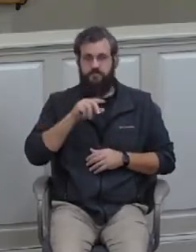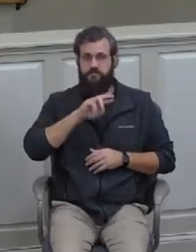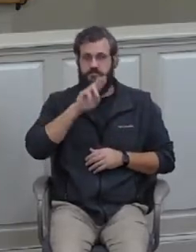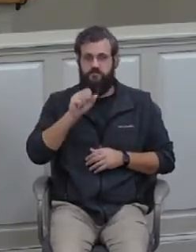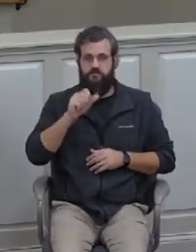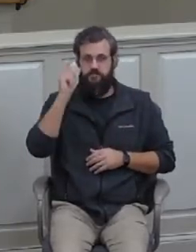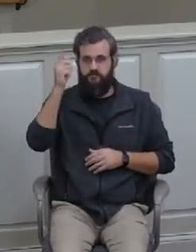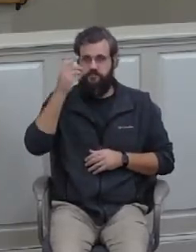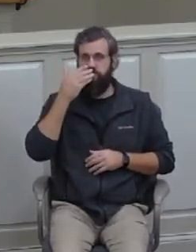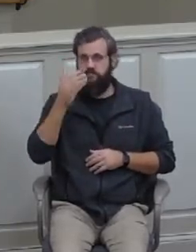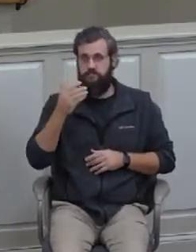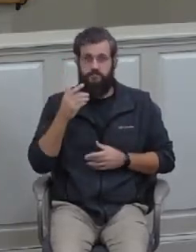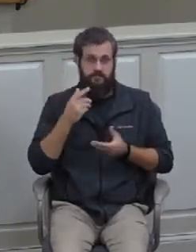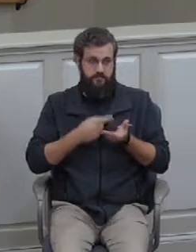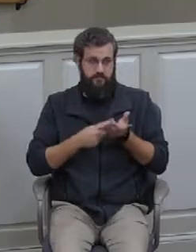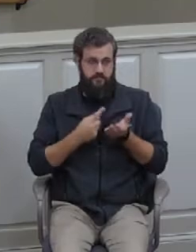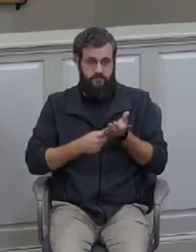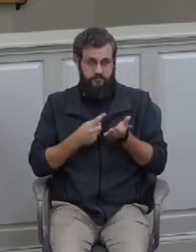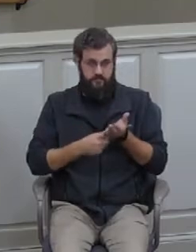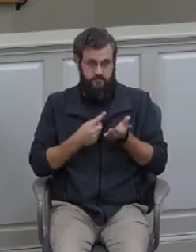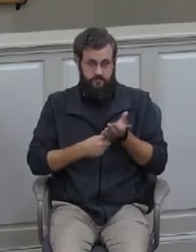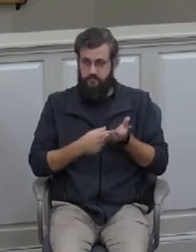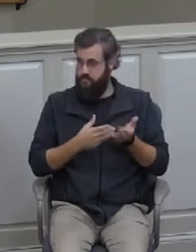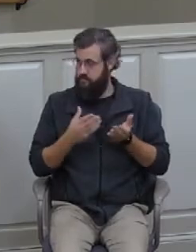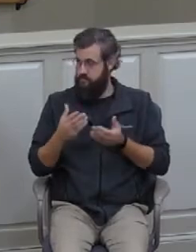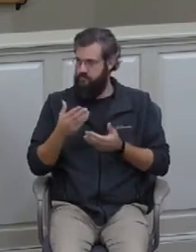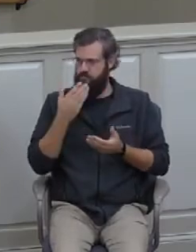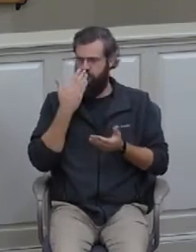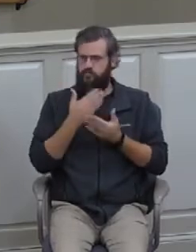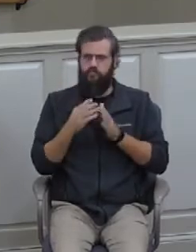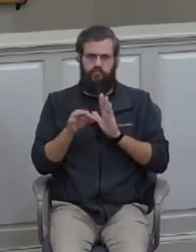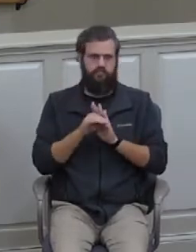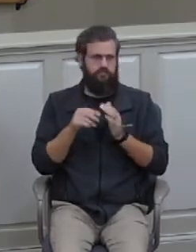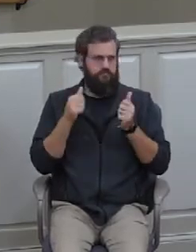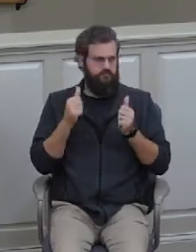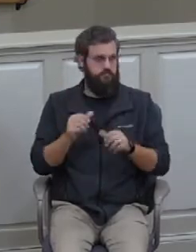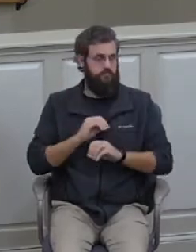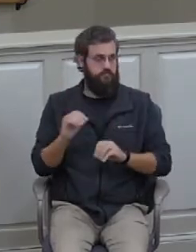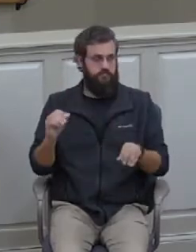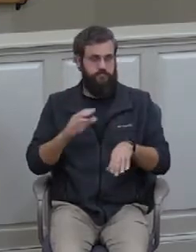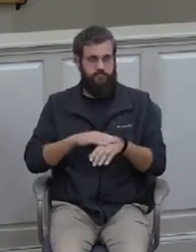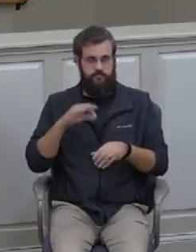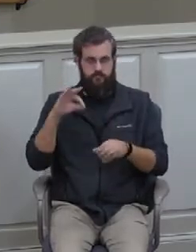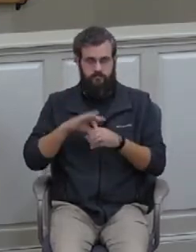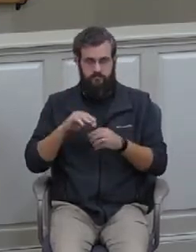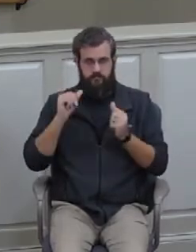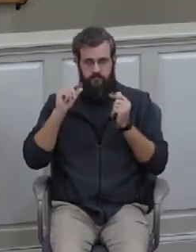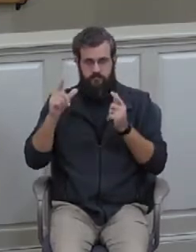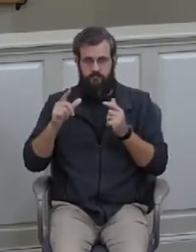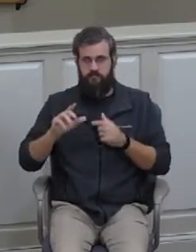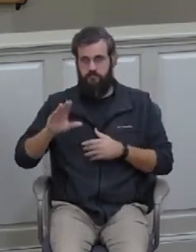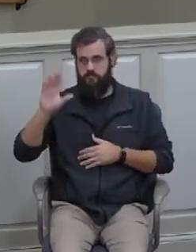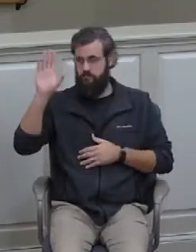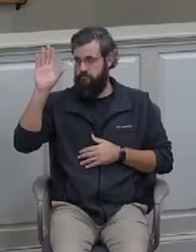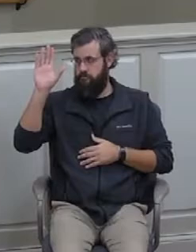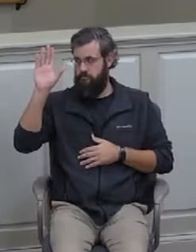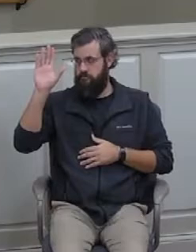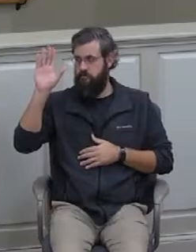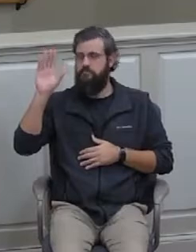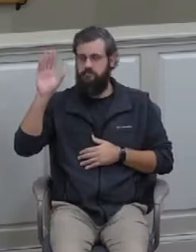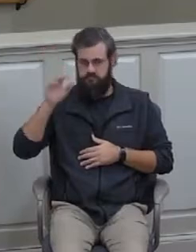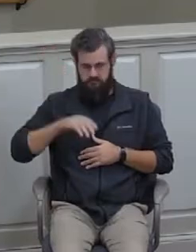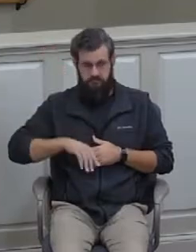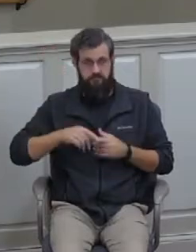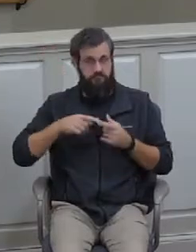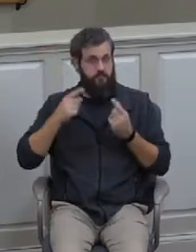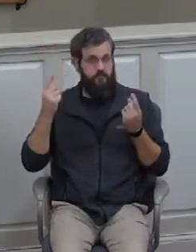that. Thank you, sir. Discussion? Good choice. Seeing none, chair will call the question. All in favor, thank you. All in favor of the motion, say aye.